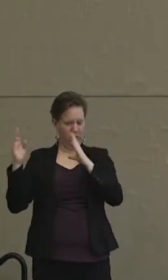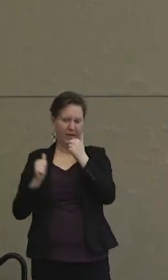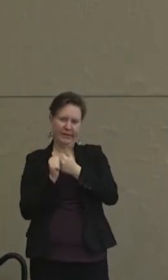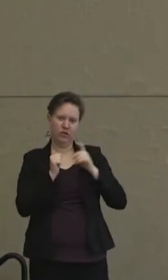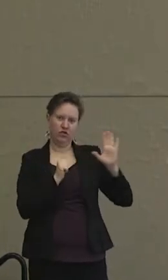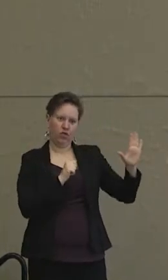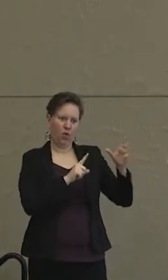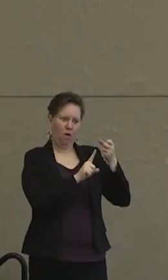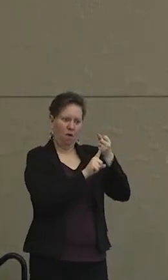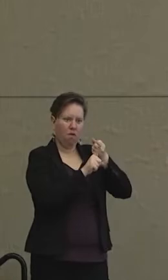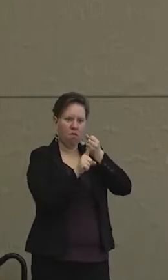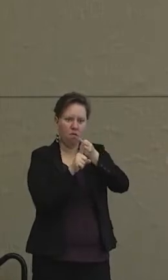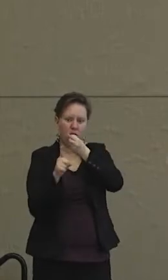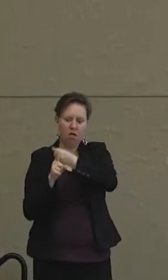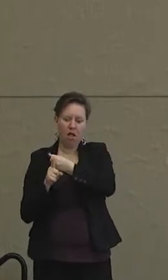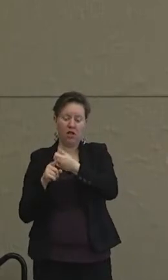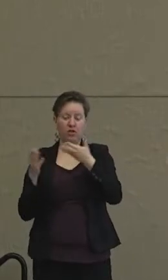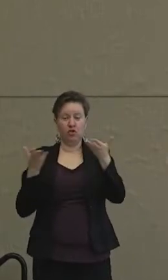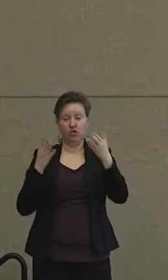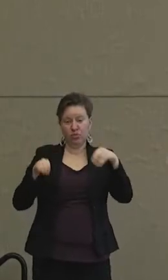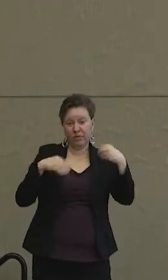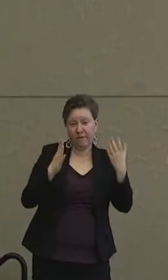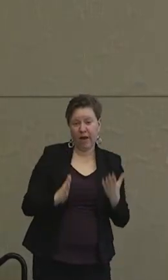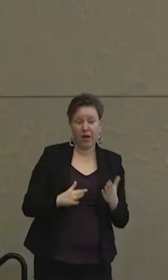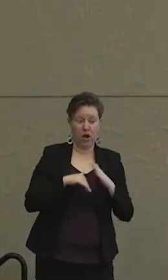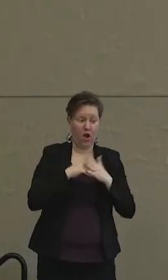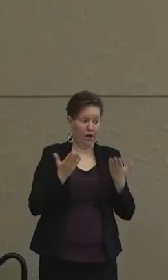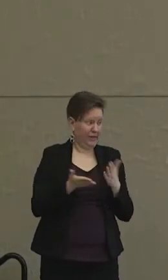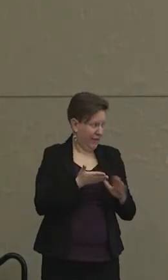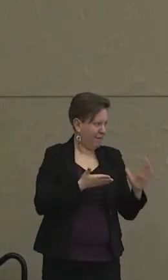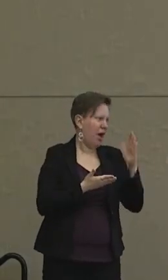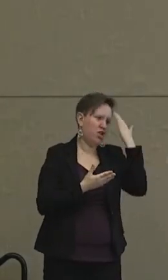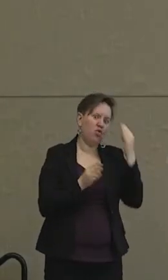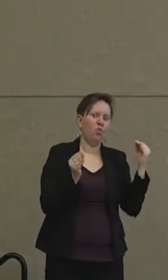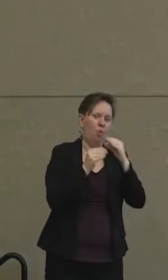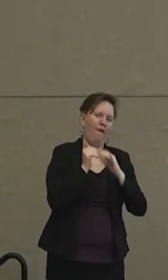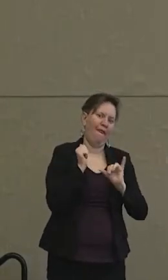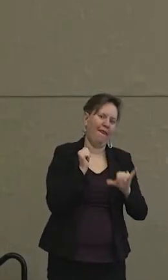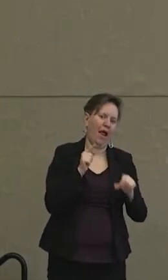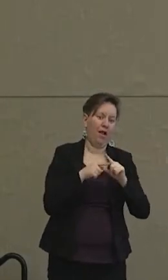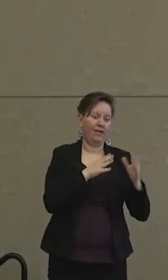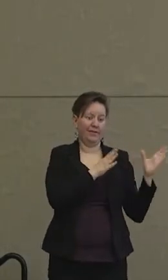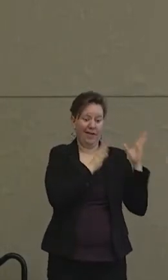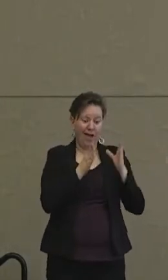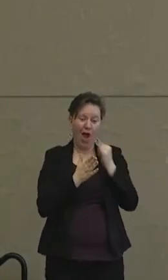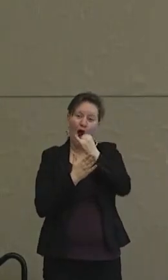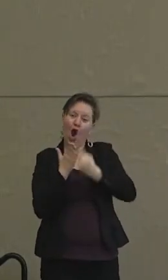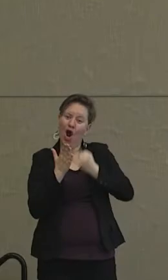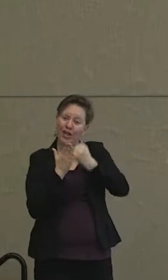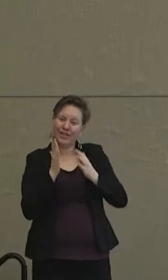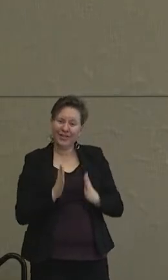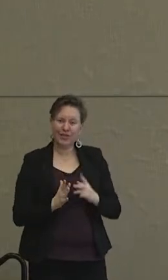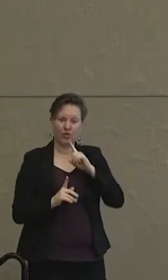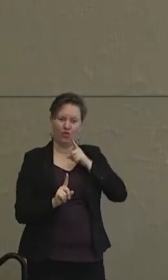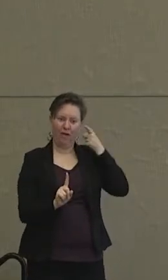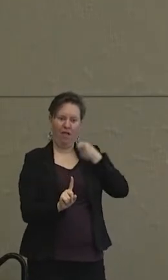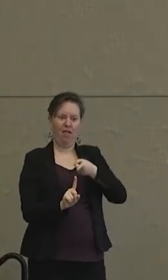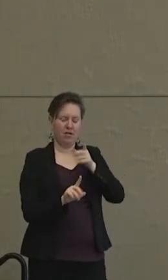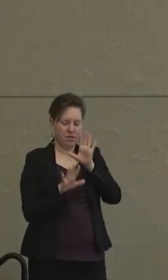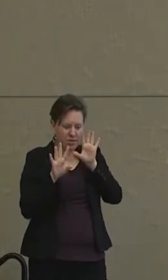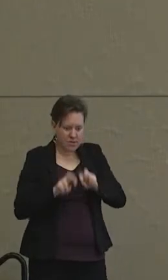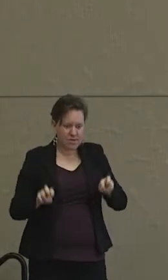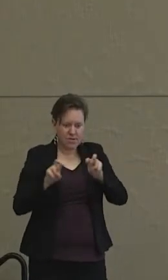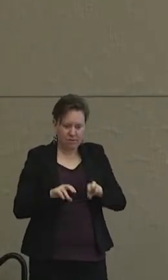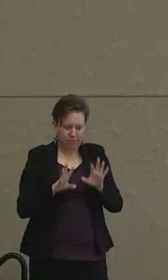intervention, both as the service provider on campus. I know you're much more than that, as the artist who has really sort of done the work